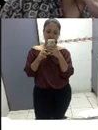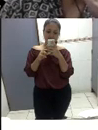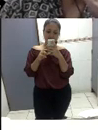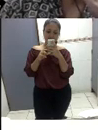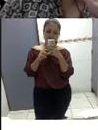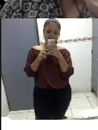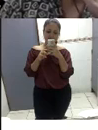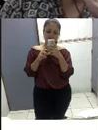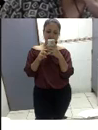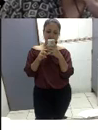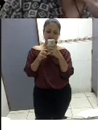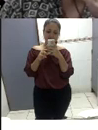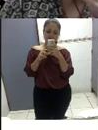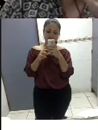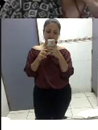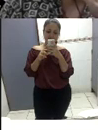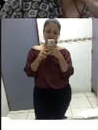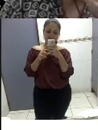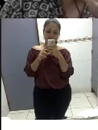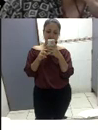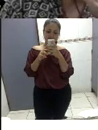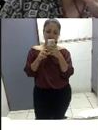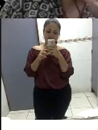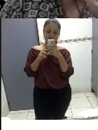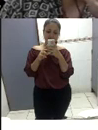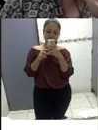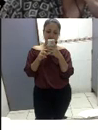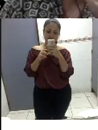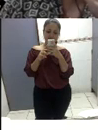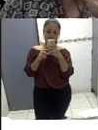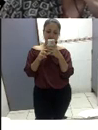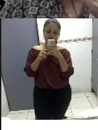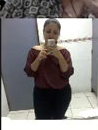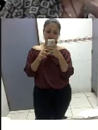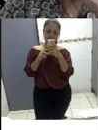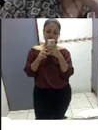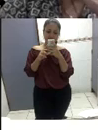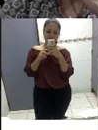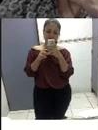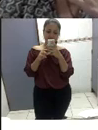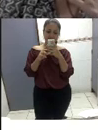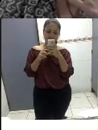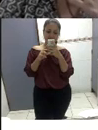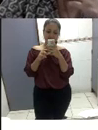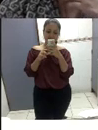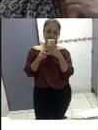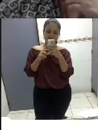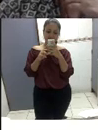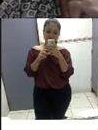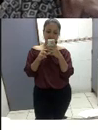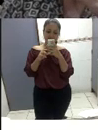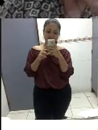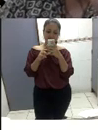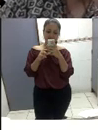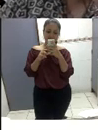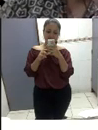5 a.m. That's fine with me. I think I'll be too excited to sleep. Pobrecita, le cambió toda